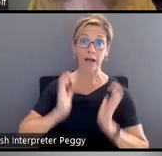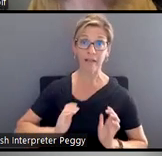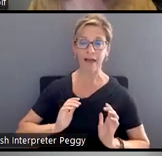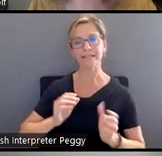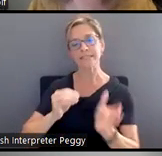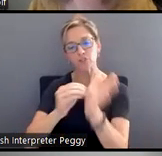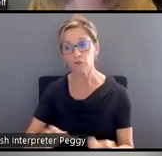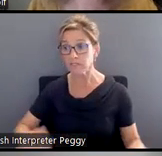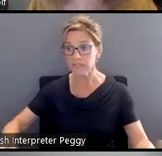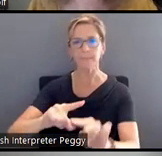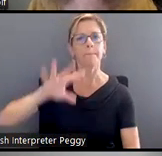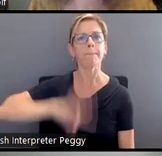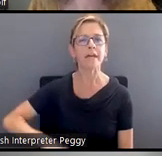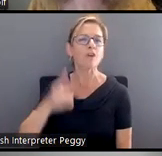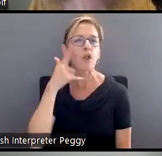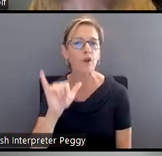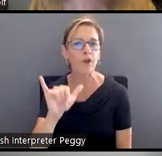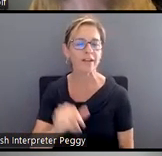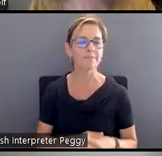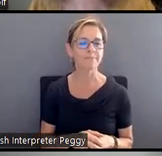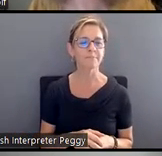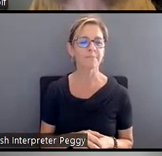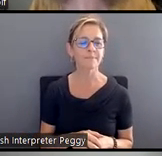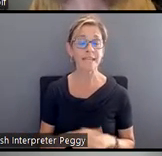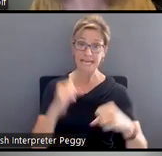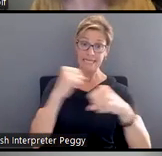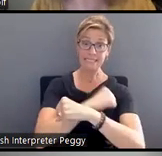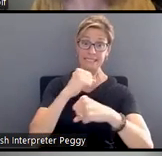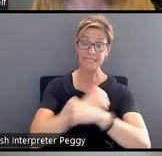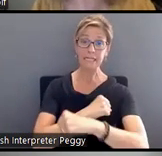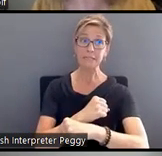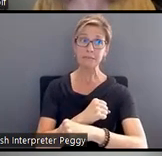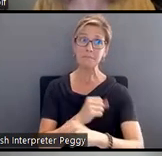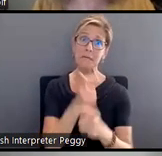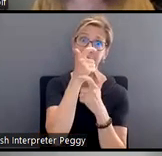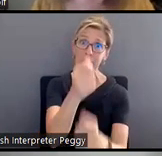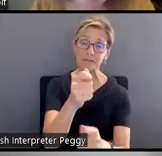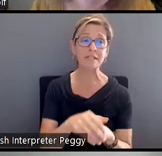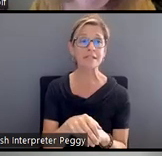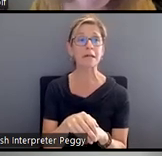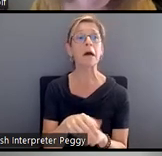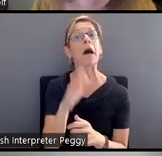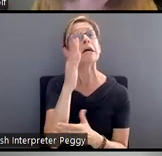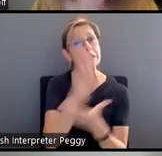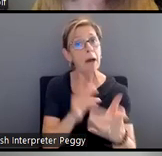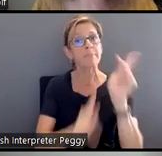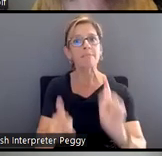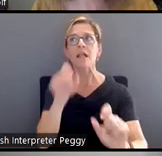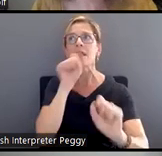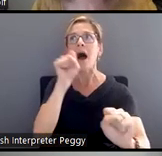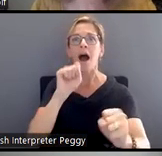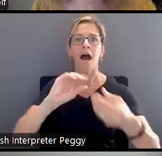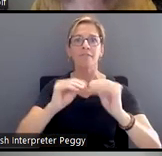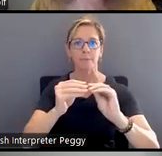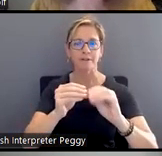Statistics are interesting, and some of us like statistics more than others. The numbers people love statistics, but for the